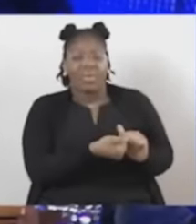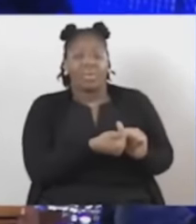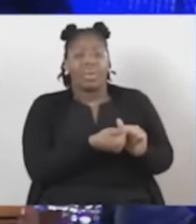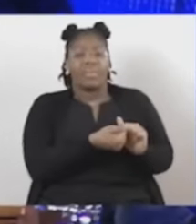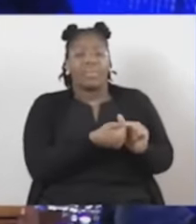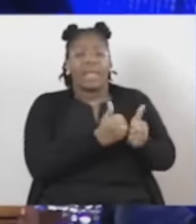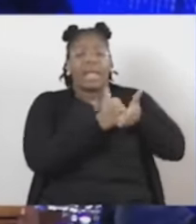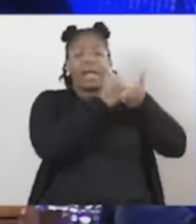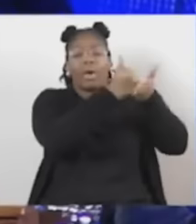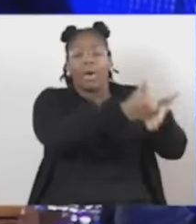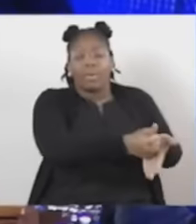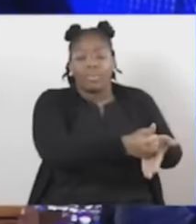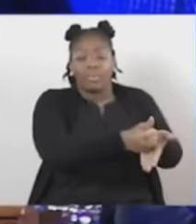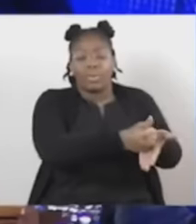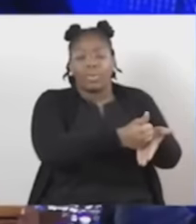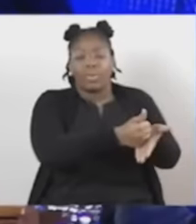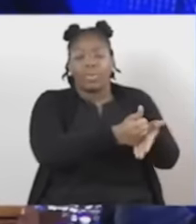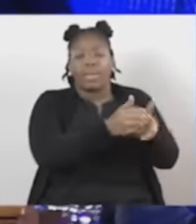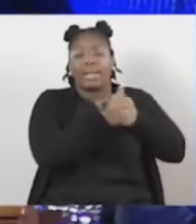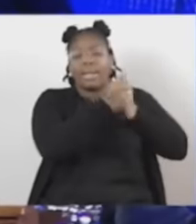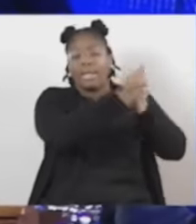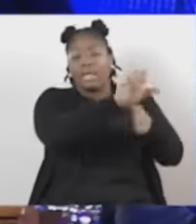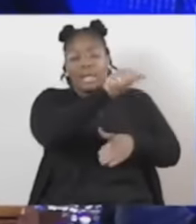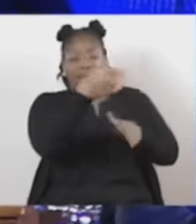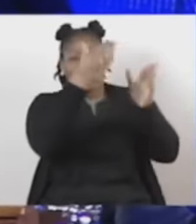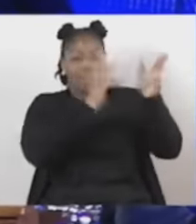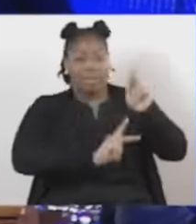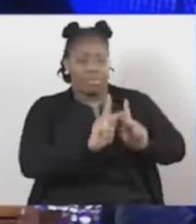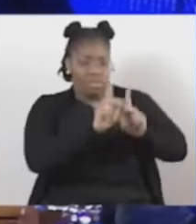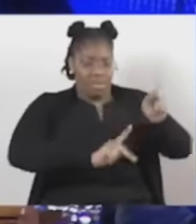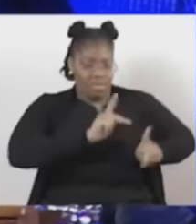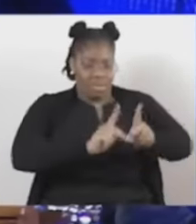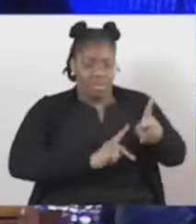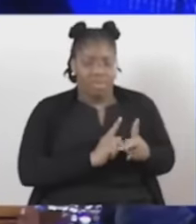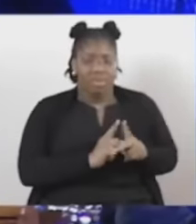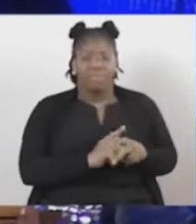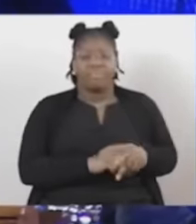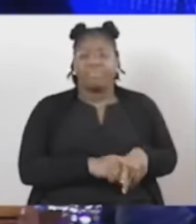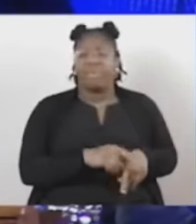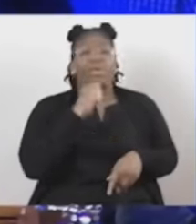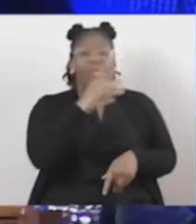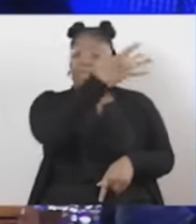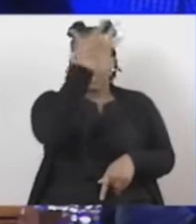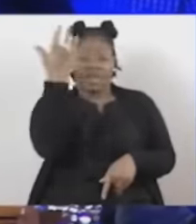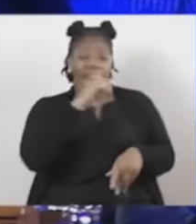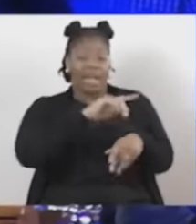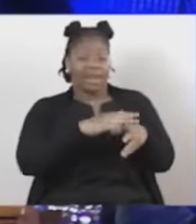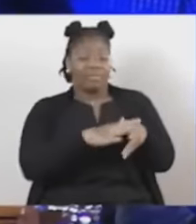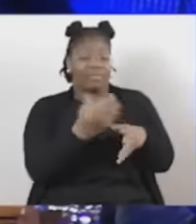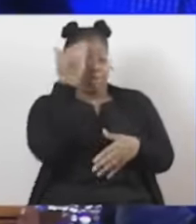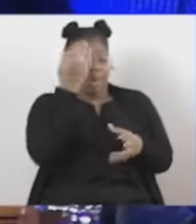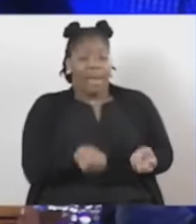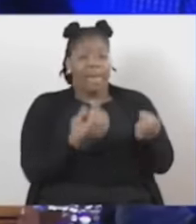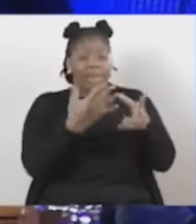and how you'll feed your leadership. And Peter, don't forget how much you know God supported you. And I want you to use it